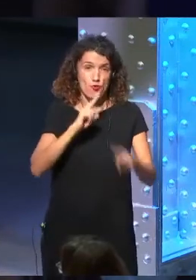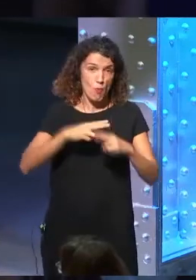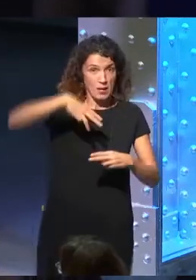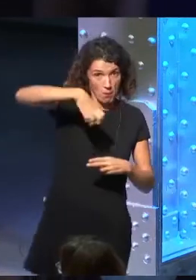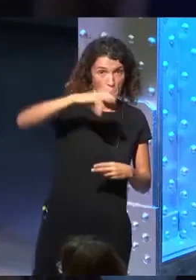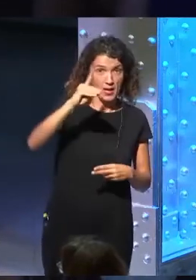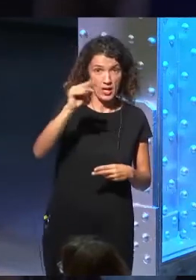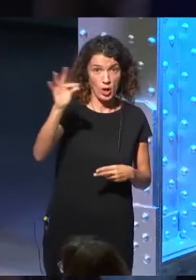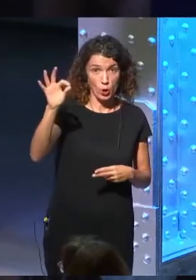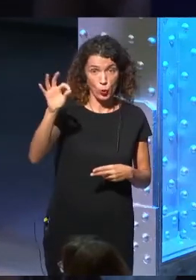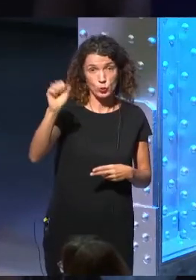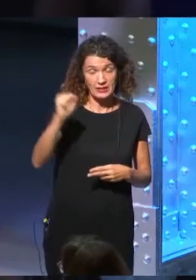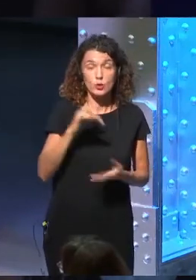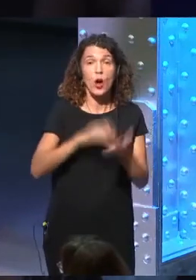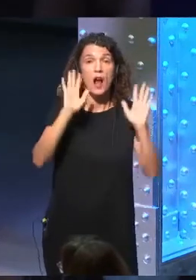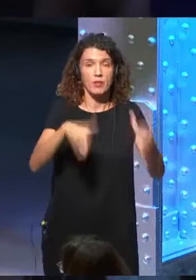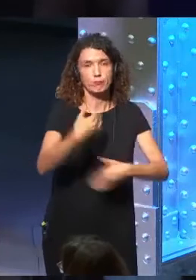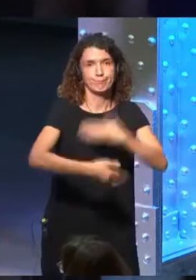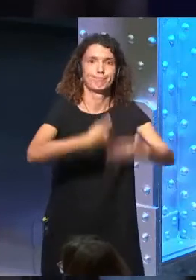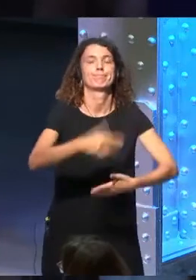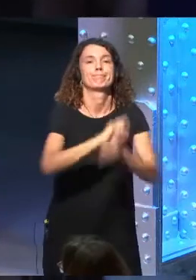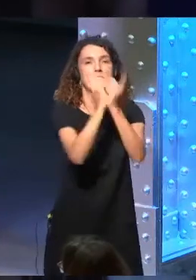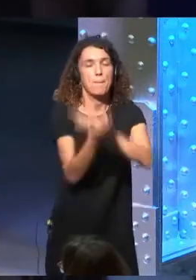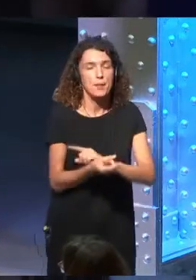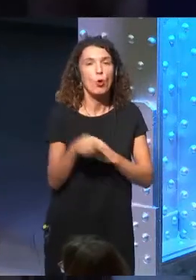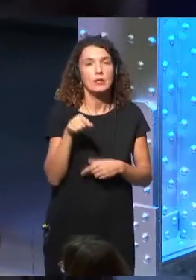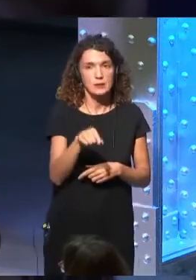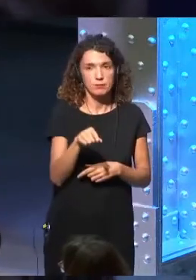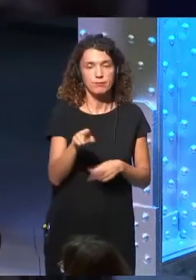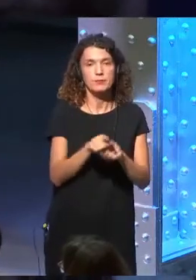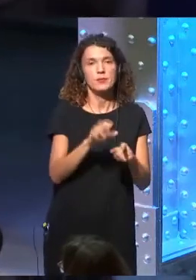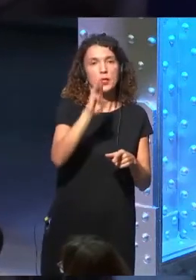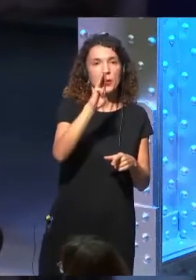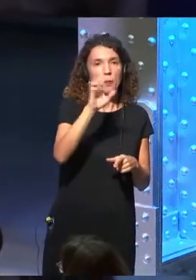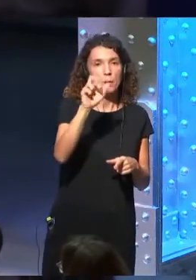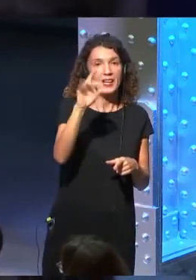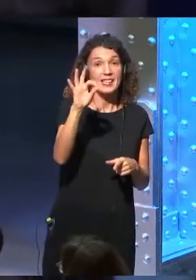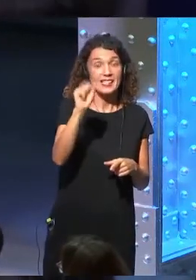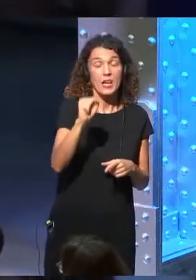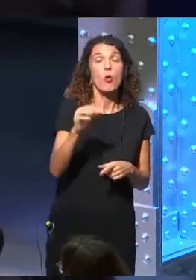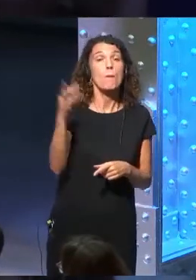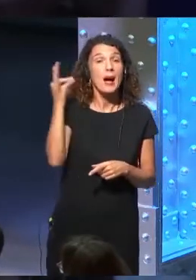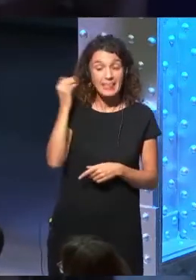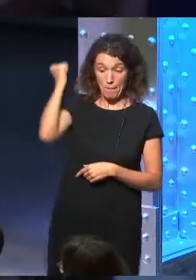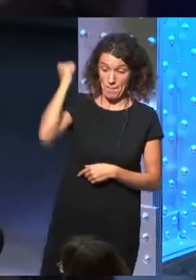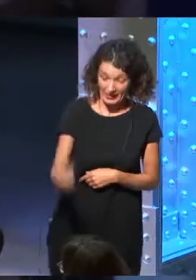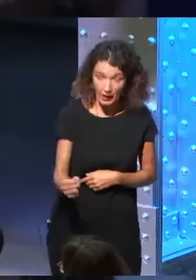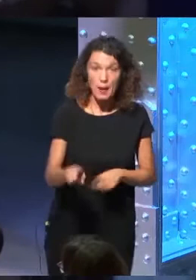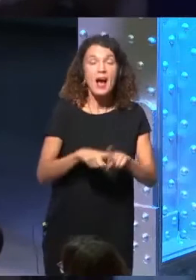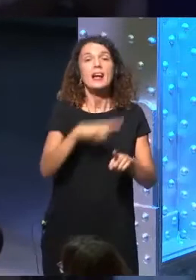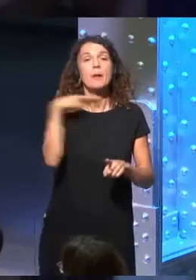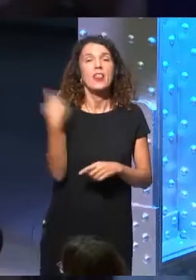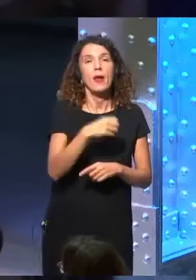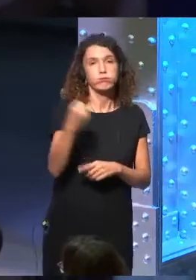later became the task of the hero Perseus to kill this woman, and he cut off her head, but